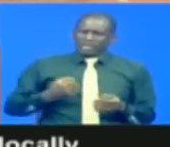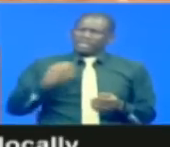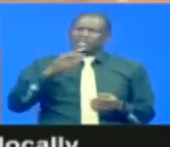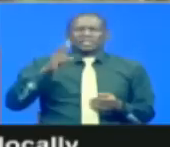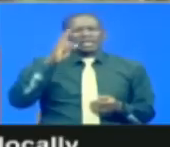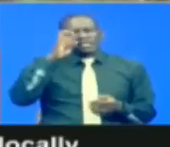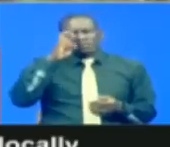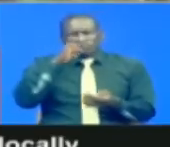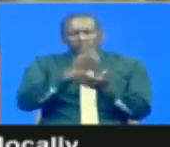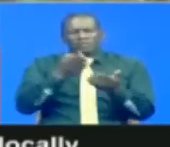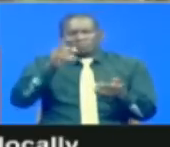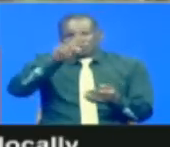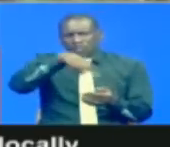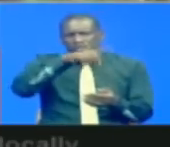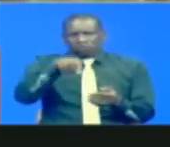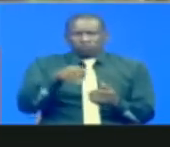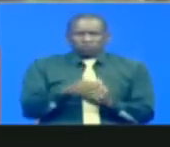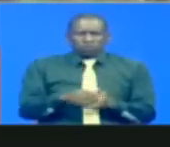something strange.